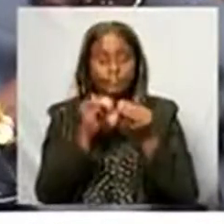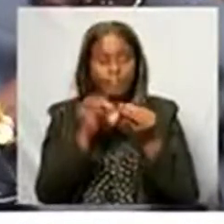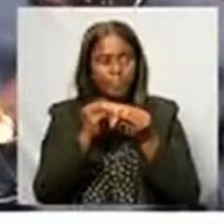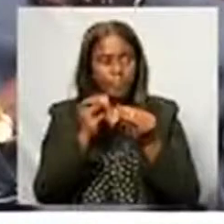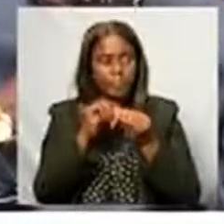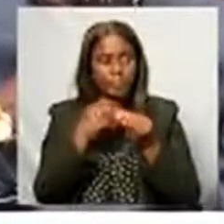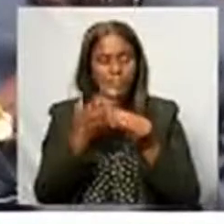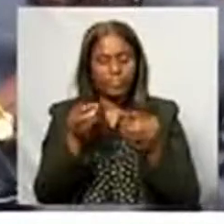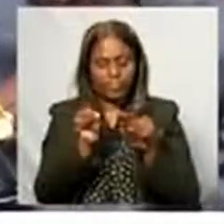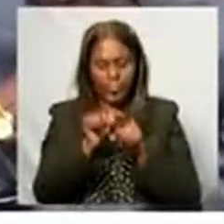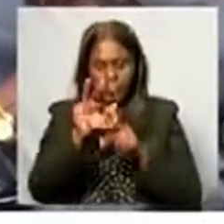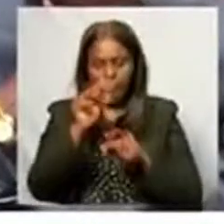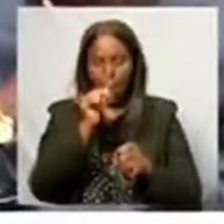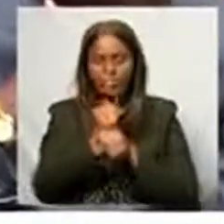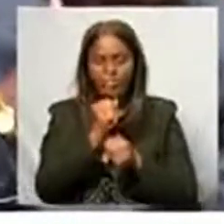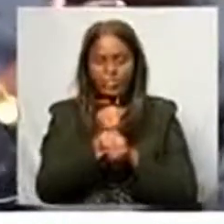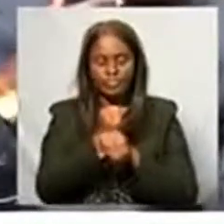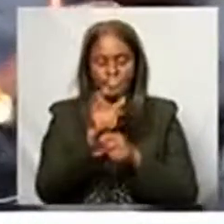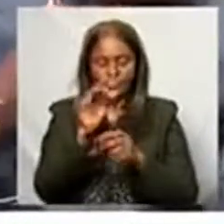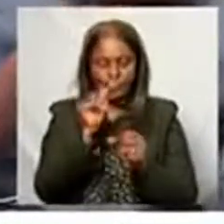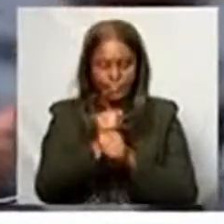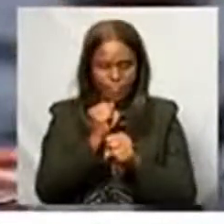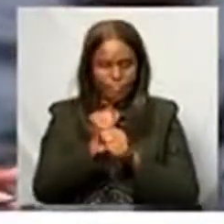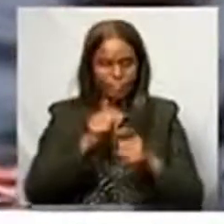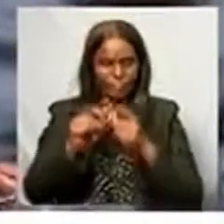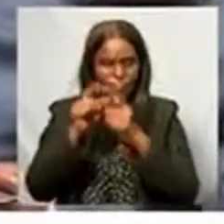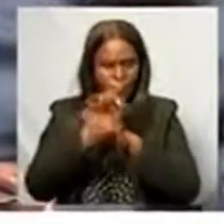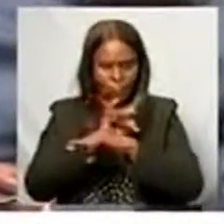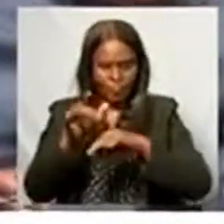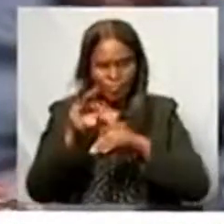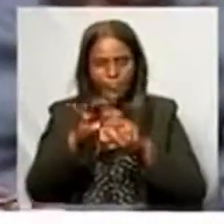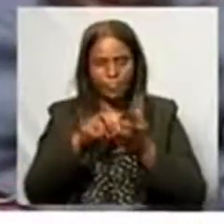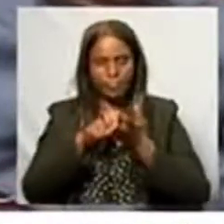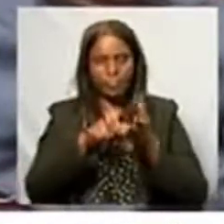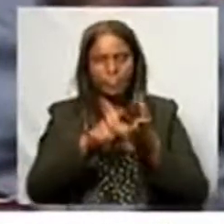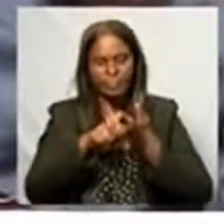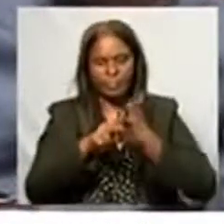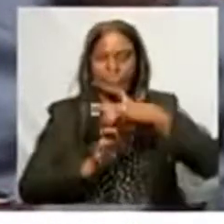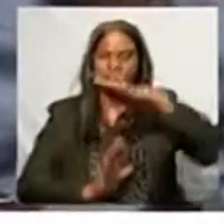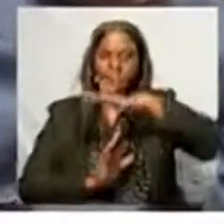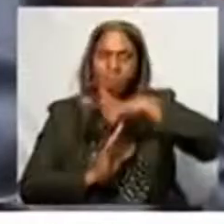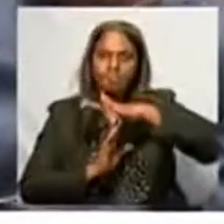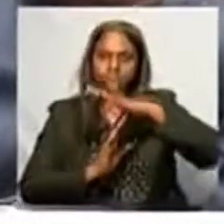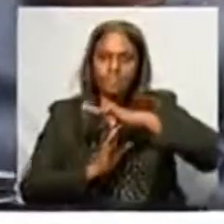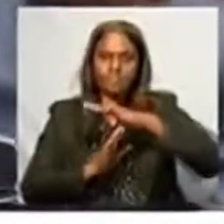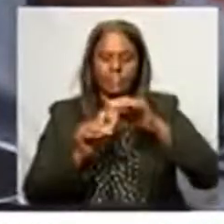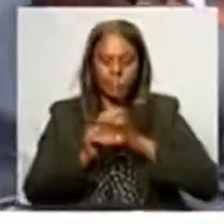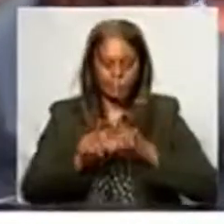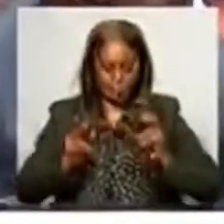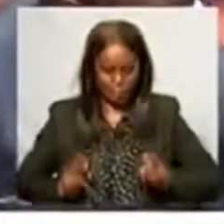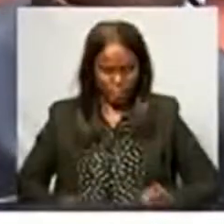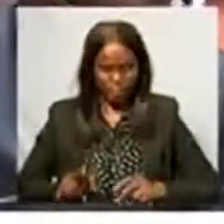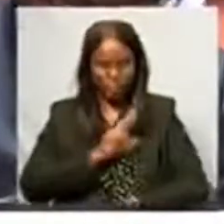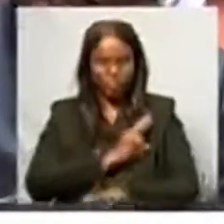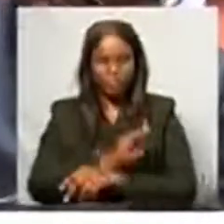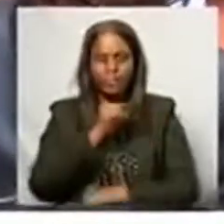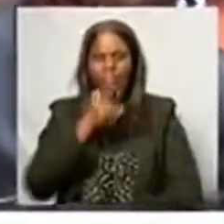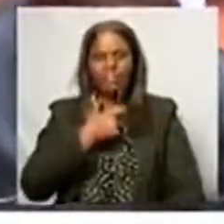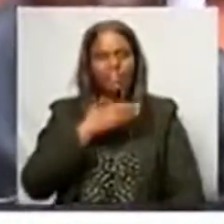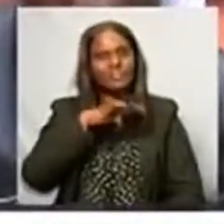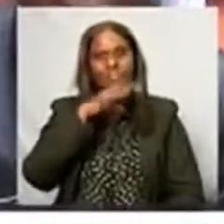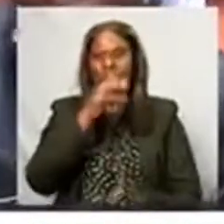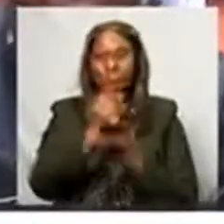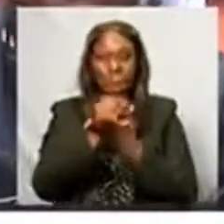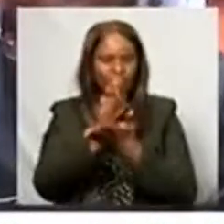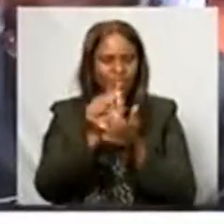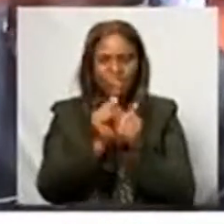Furthermore, the operational challenges, lack of transport, limitations in human resources, inadequate office space,